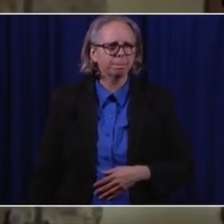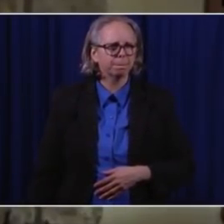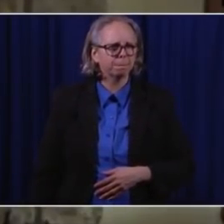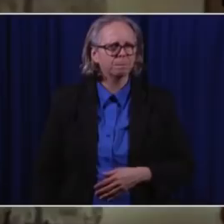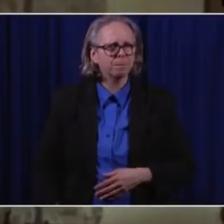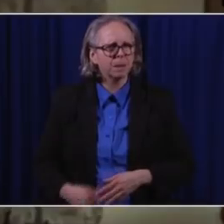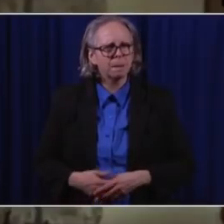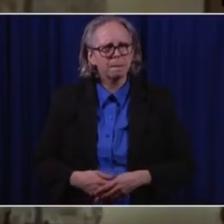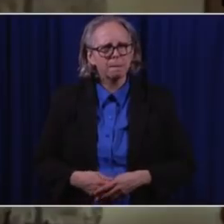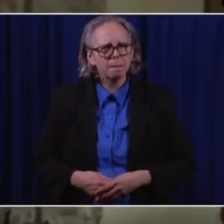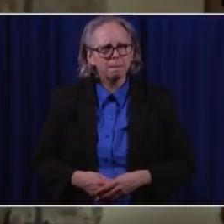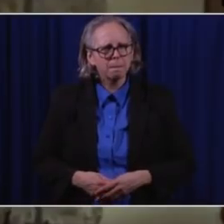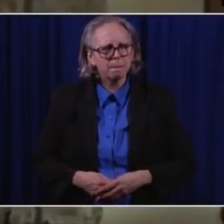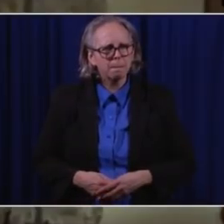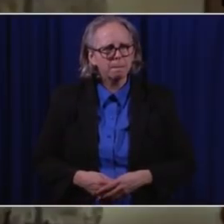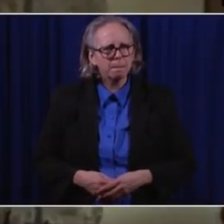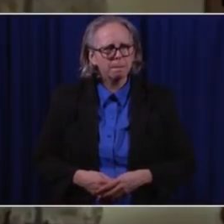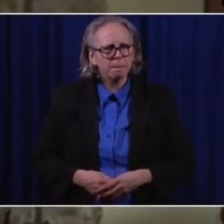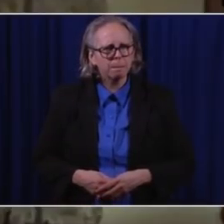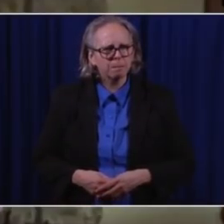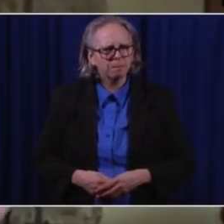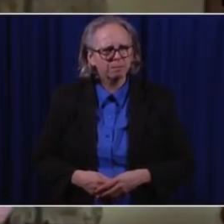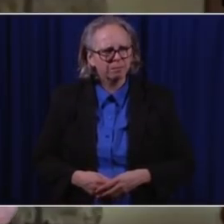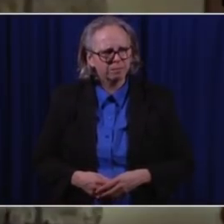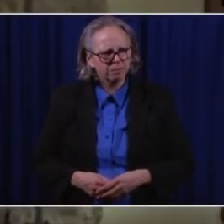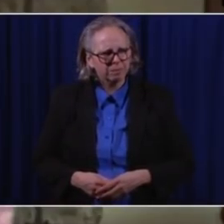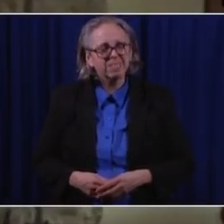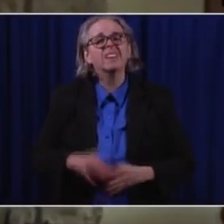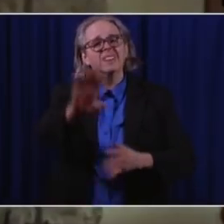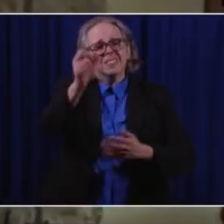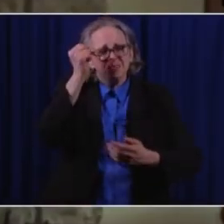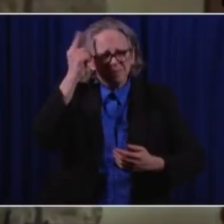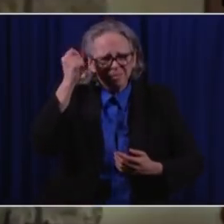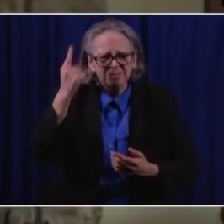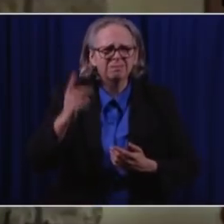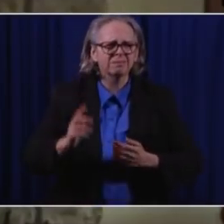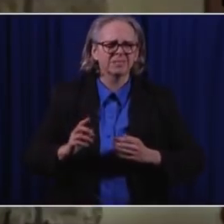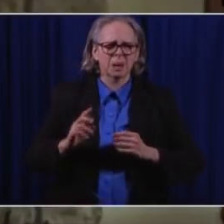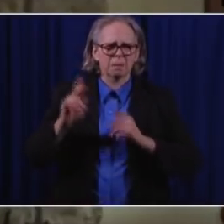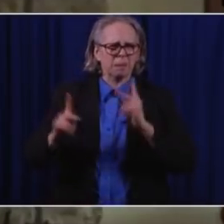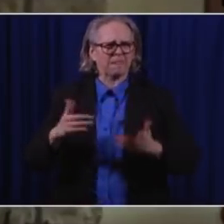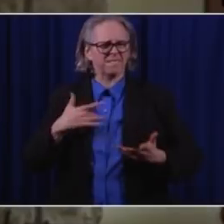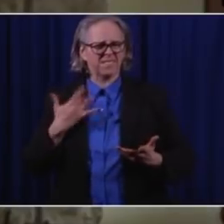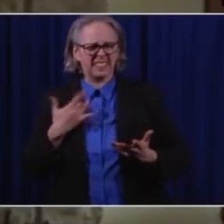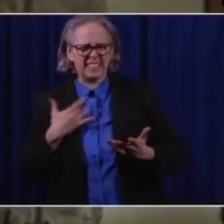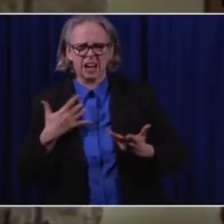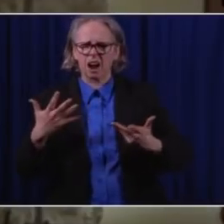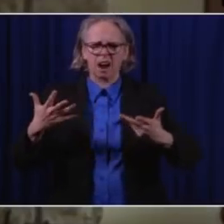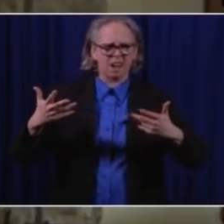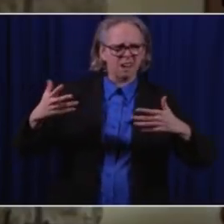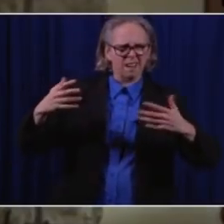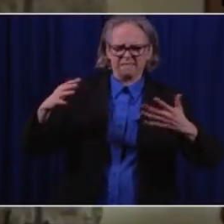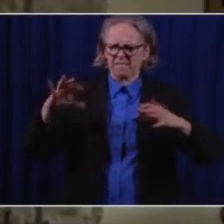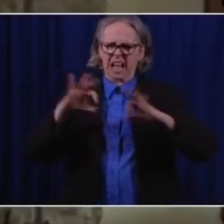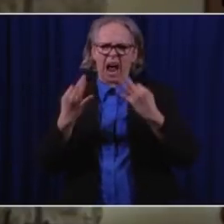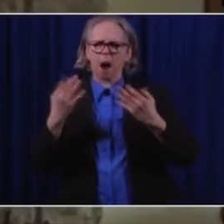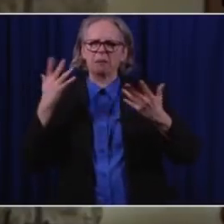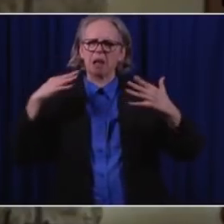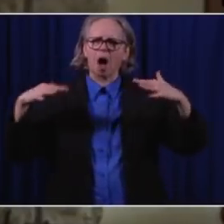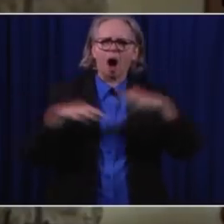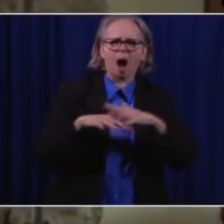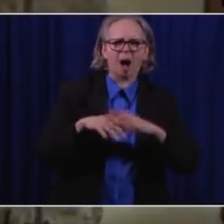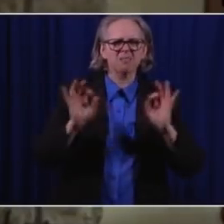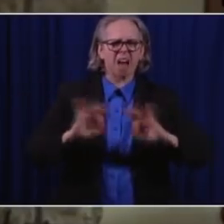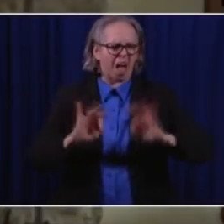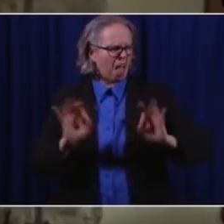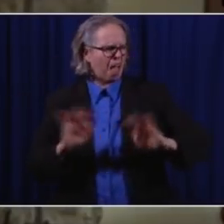those people as a danger. If they go to the local store, that's a danger. I put my mask on. My friend comes over, who's a good friend of mine, I've known him since